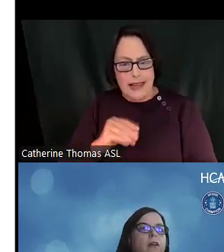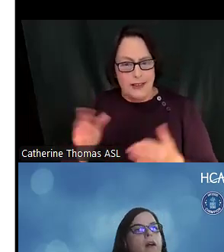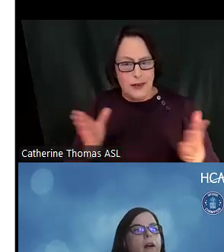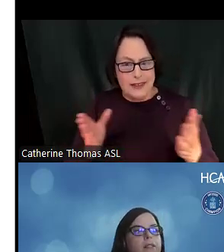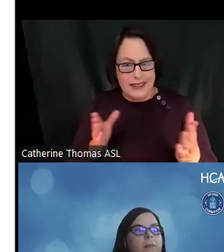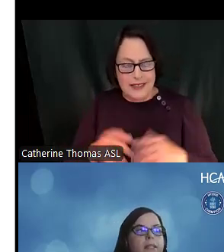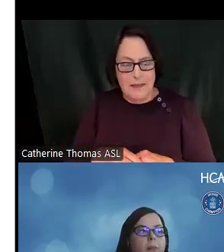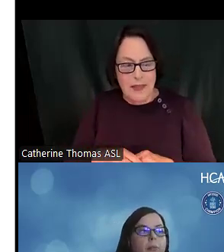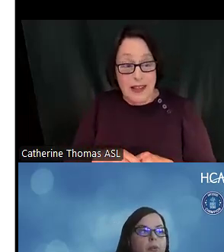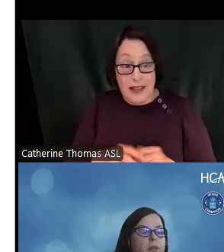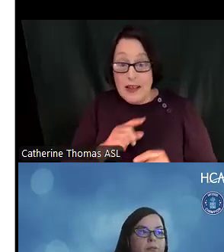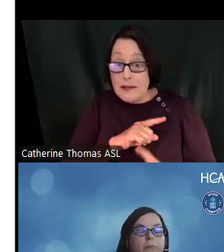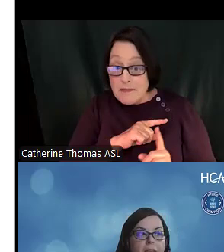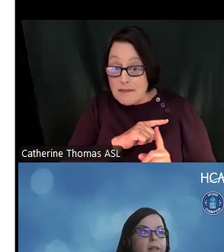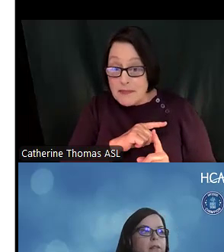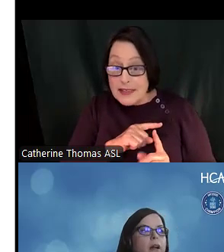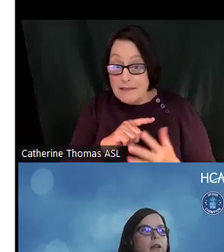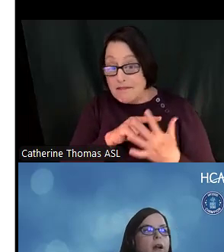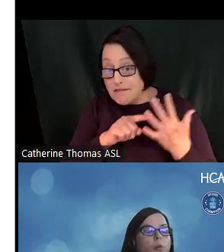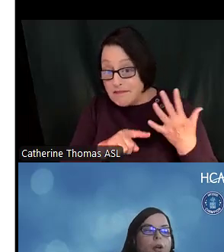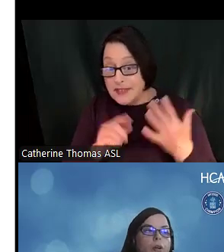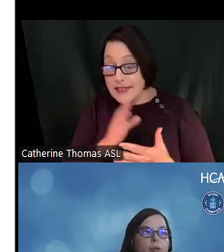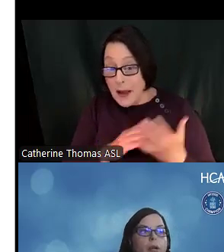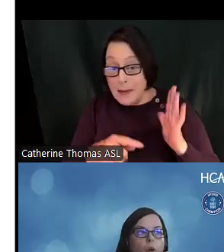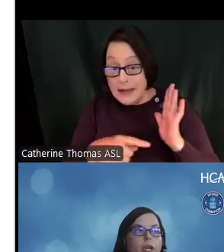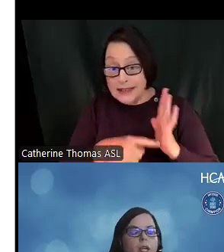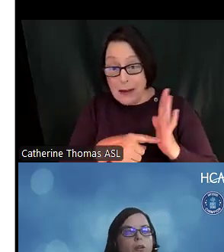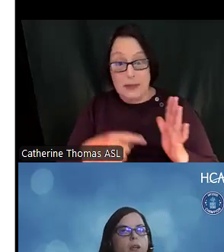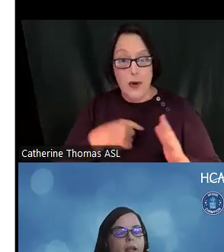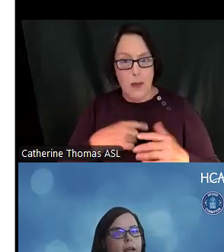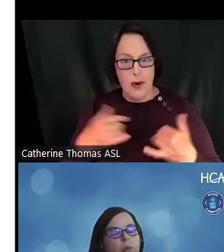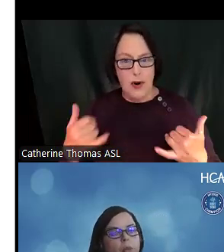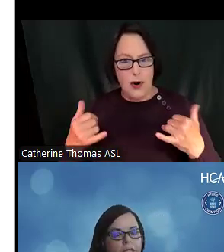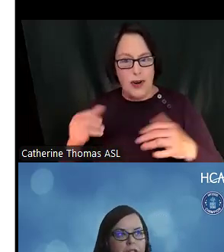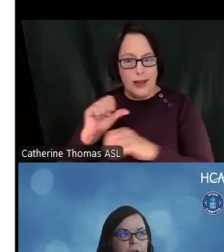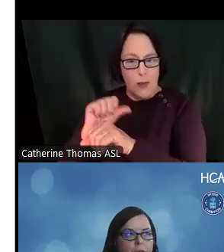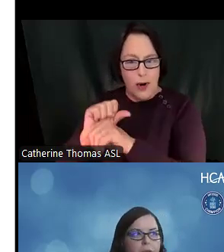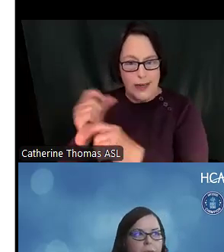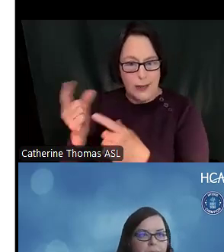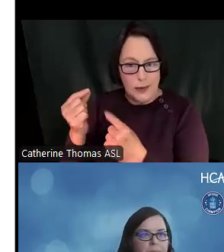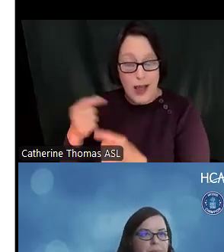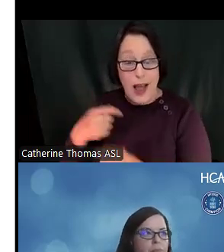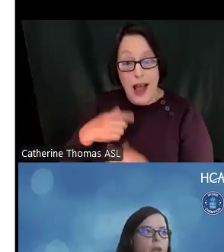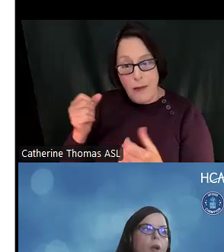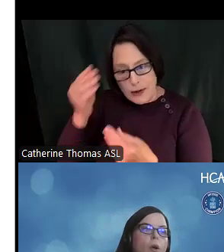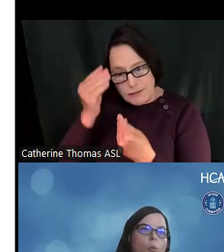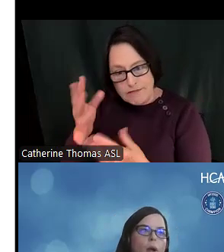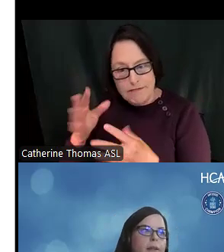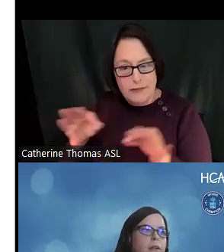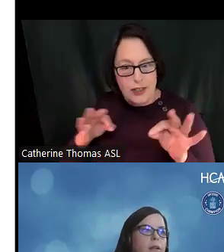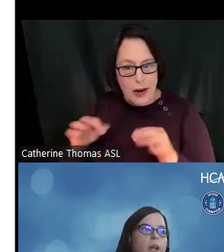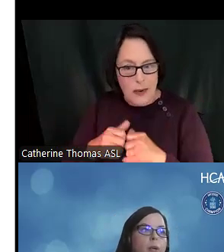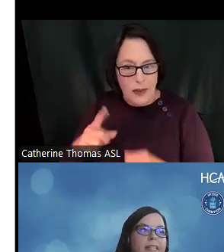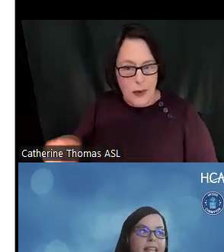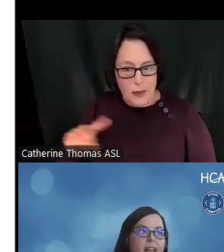here are some examples and some things that we're currently working on, and I would like to share with you.